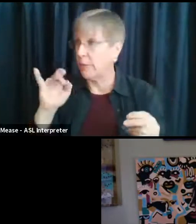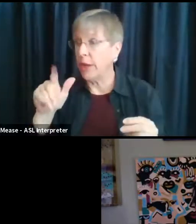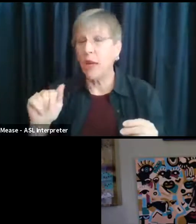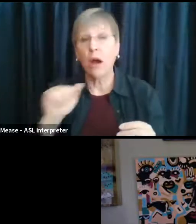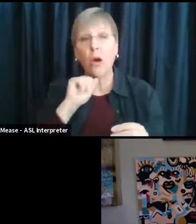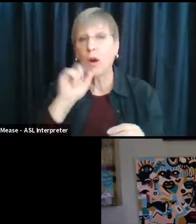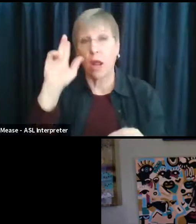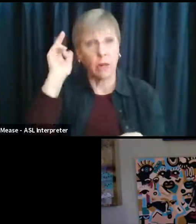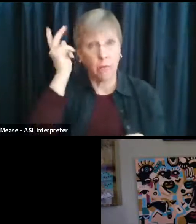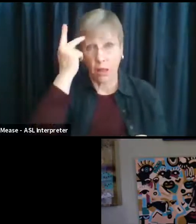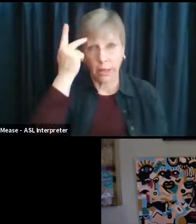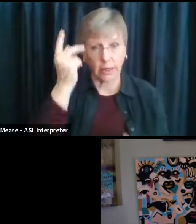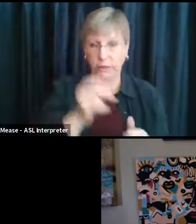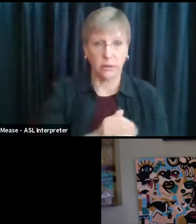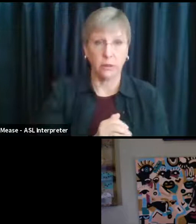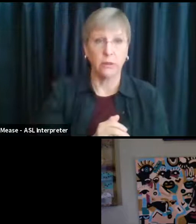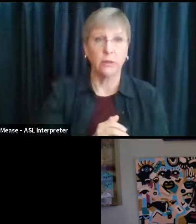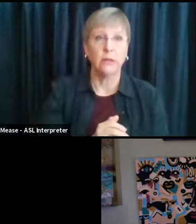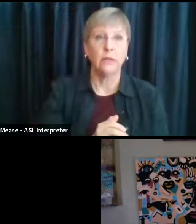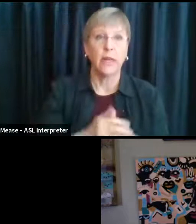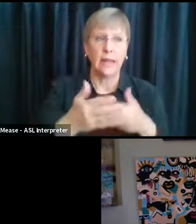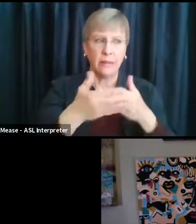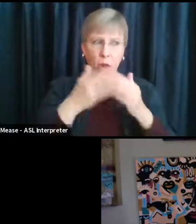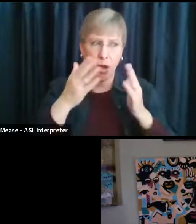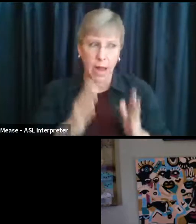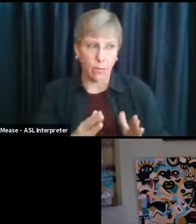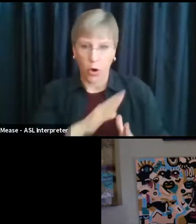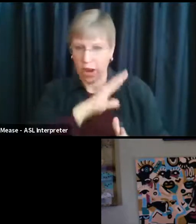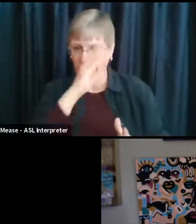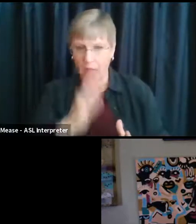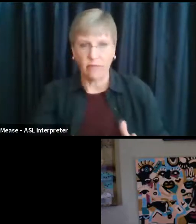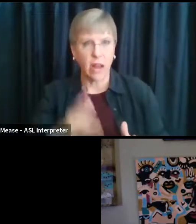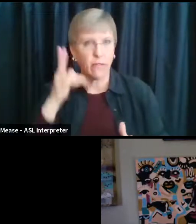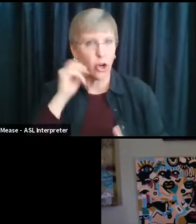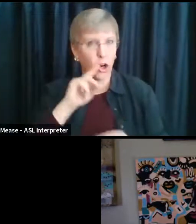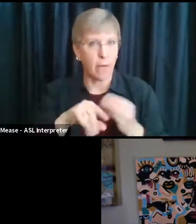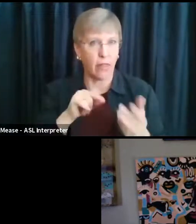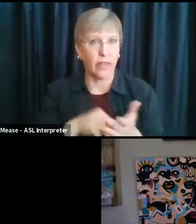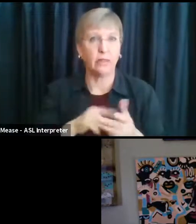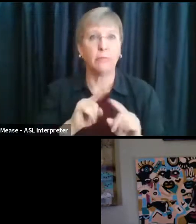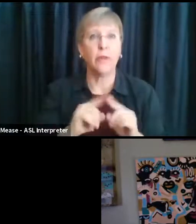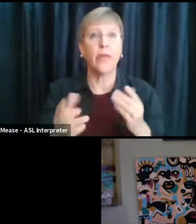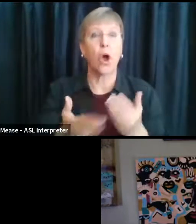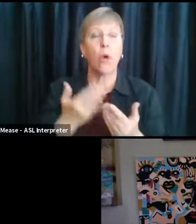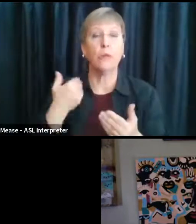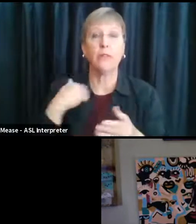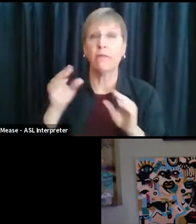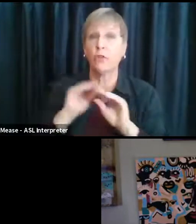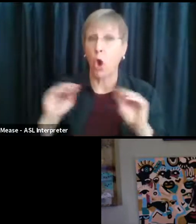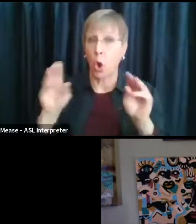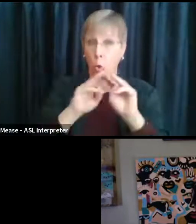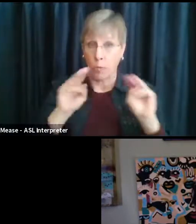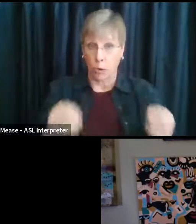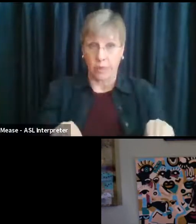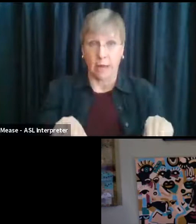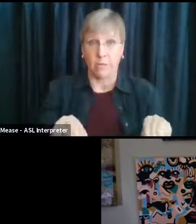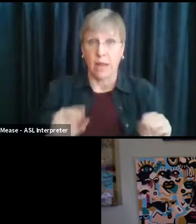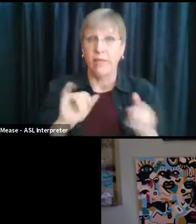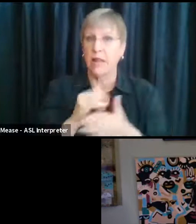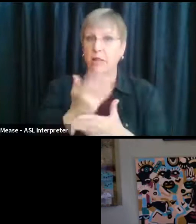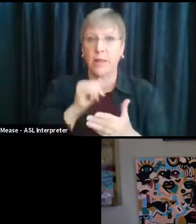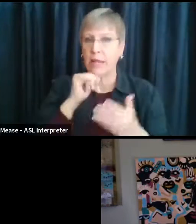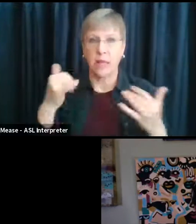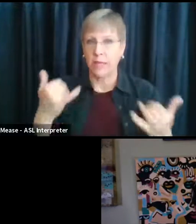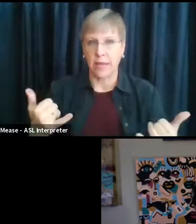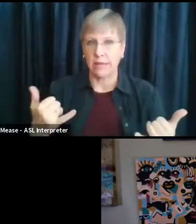the politics. It's our next door neighbor, and they have never heard about it. But they almost have no museums. It's something that doesn't exist.